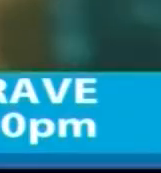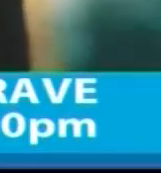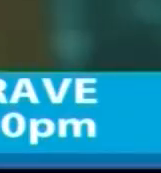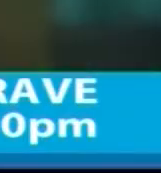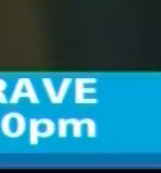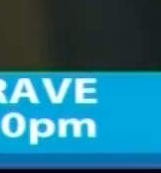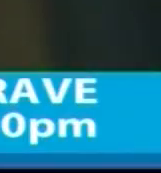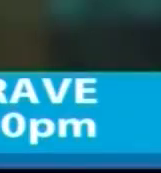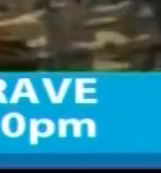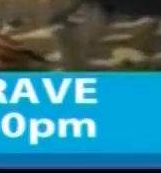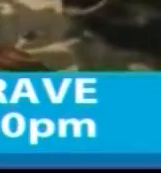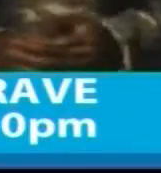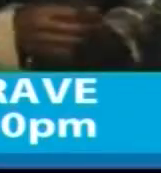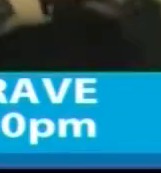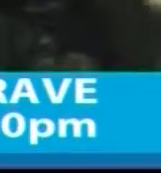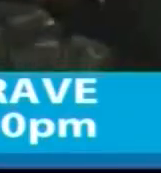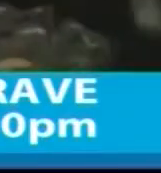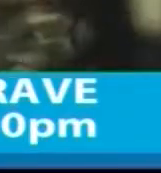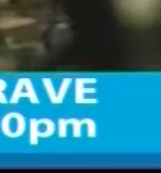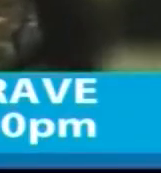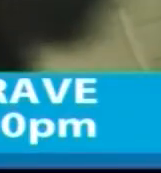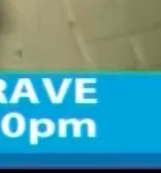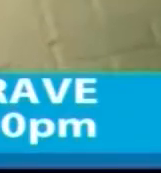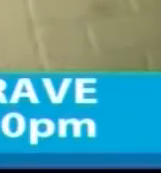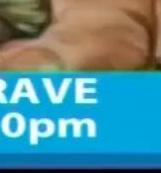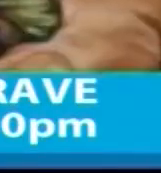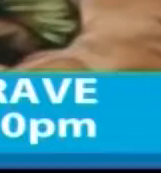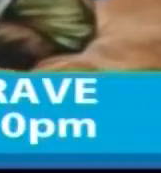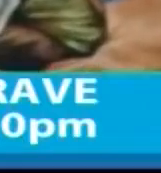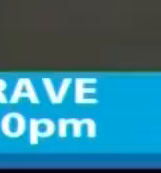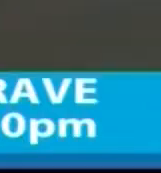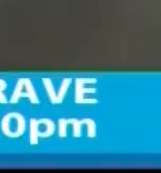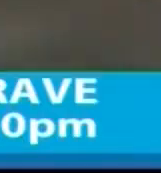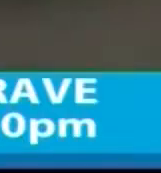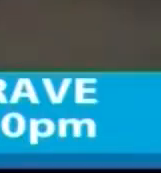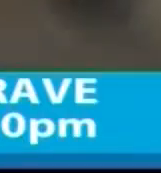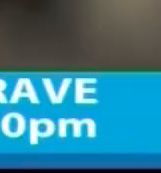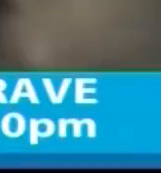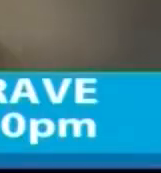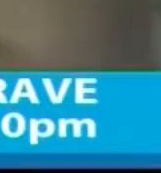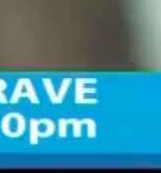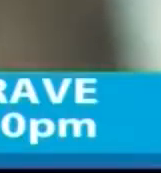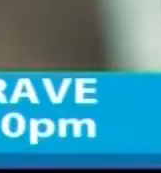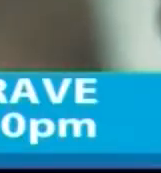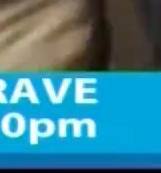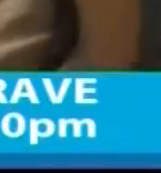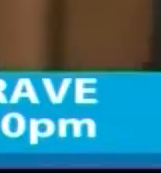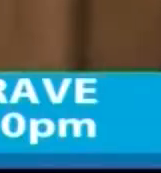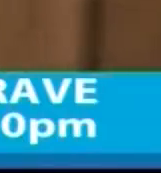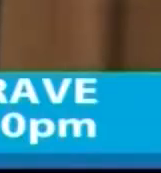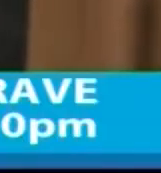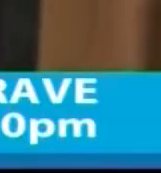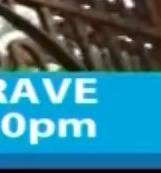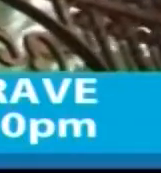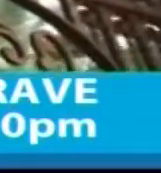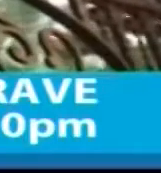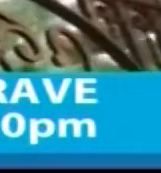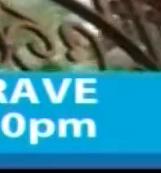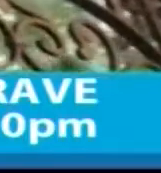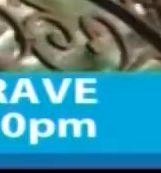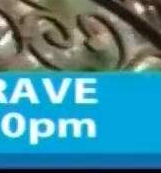of light in this dark age. Oh, yeah. We're the